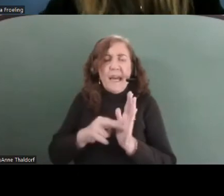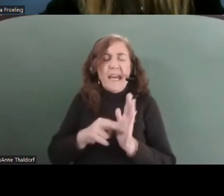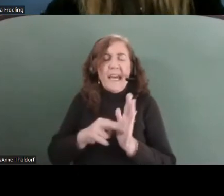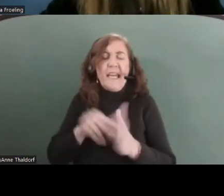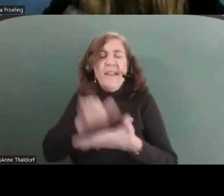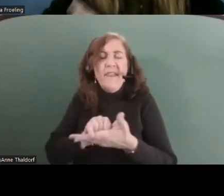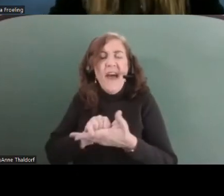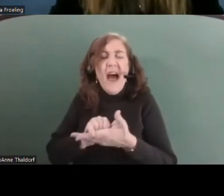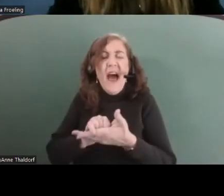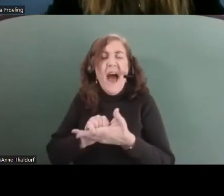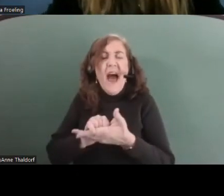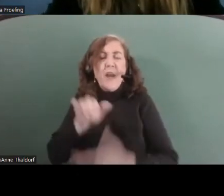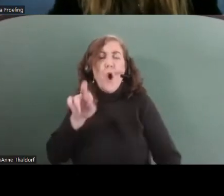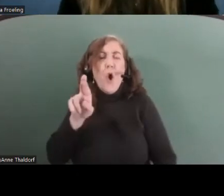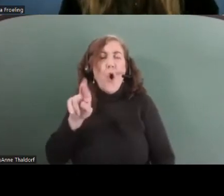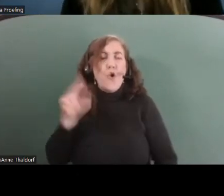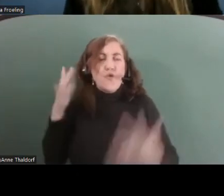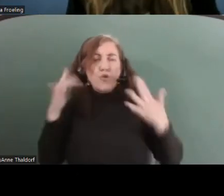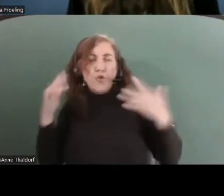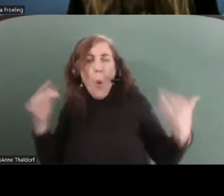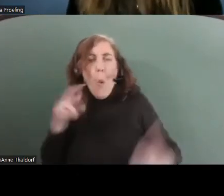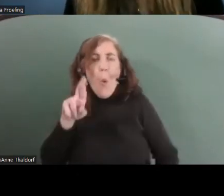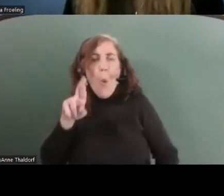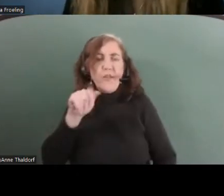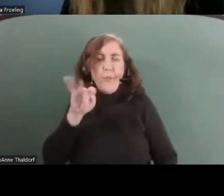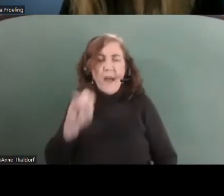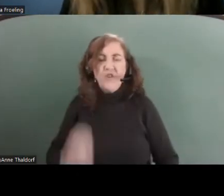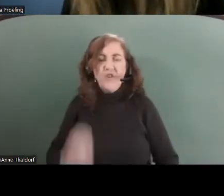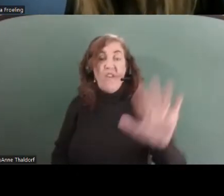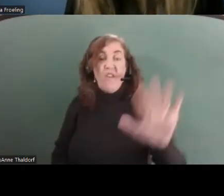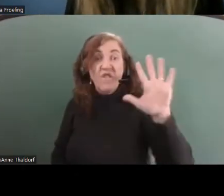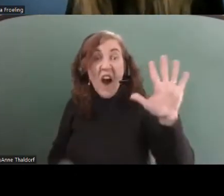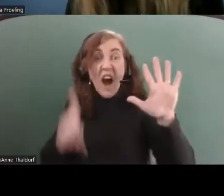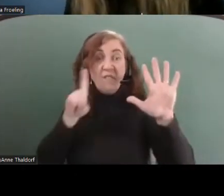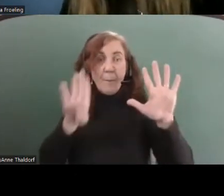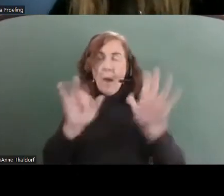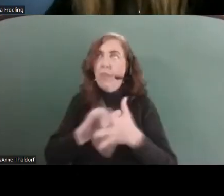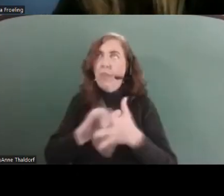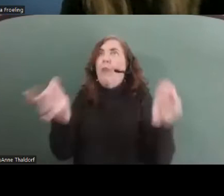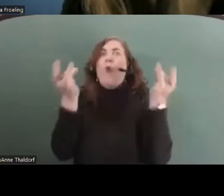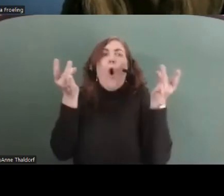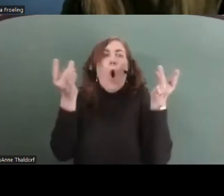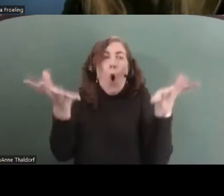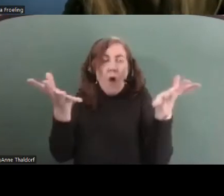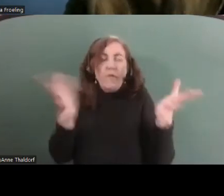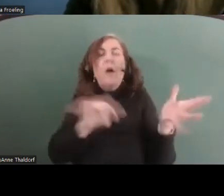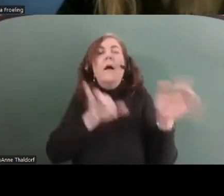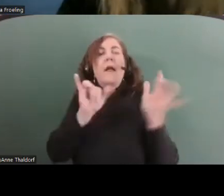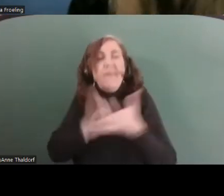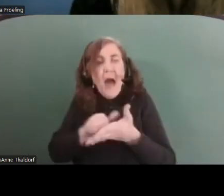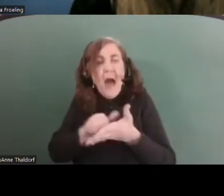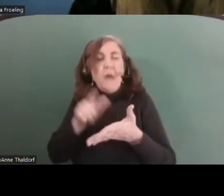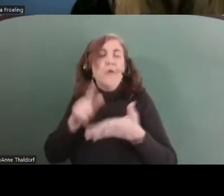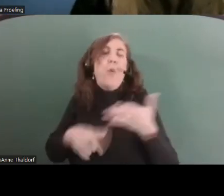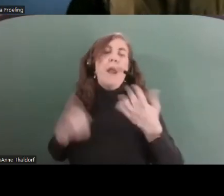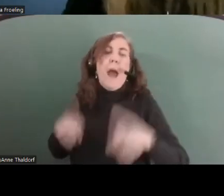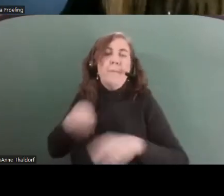in the sound booth to see how bad people fall apart in noise. So it's not good.